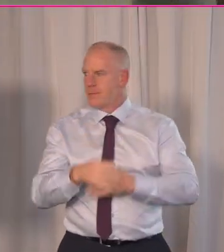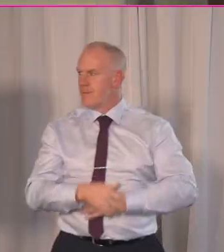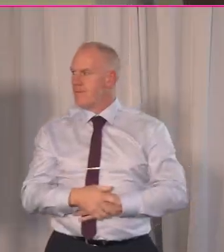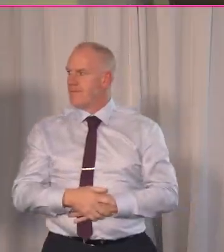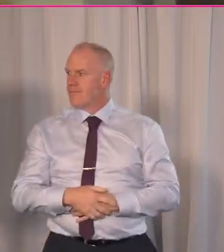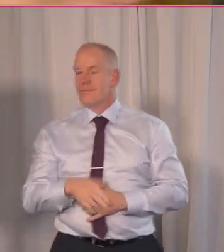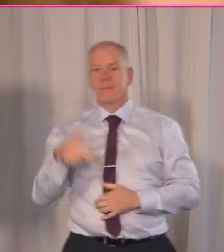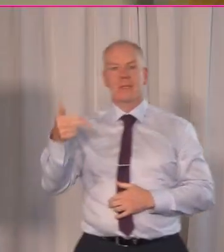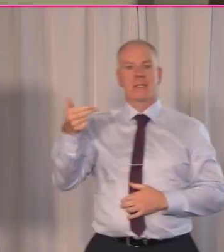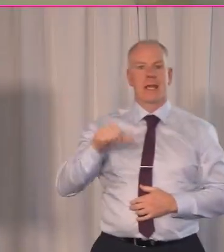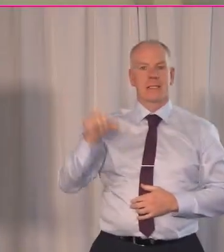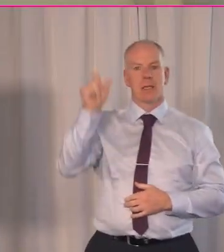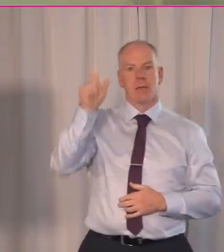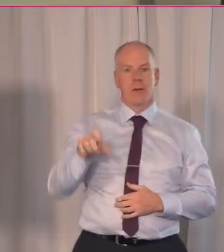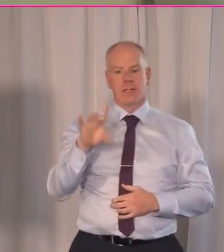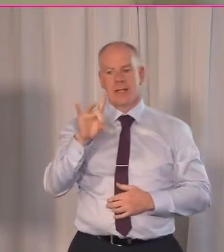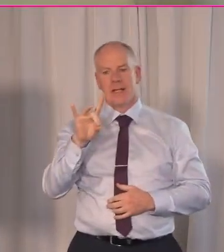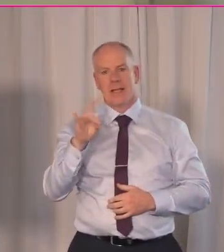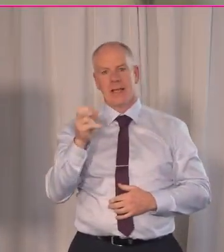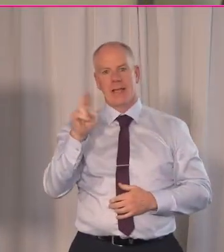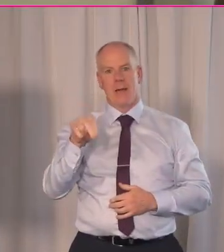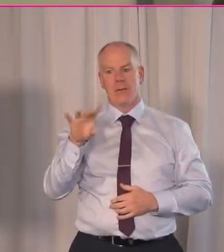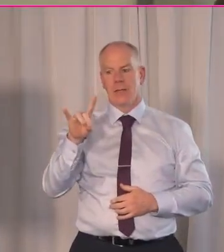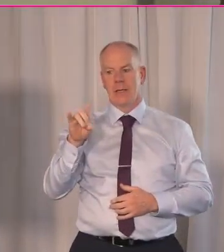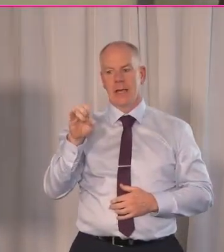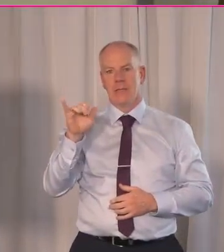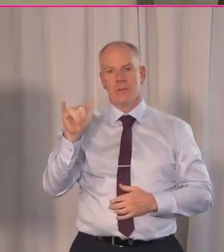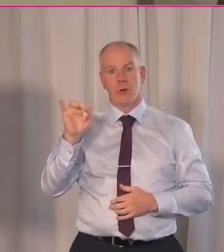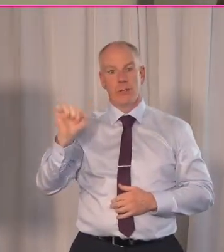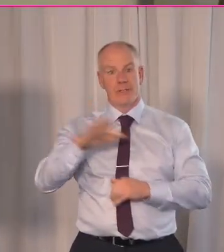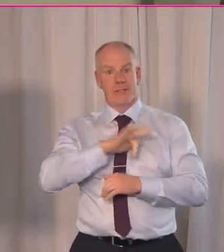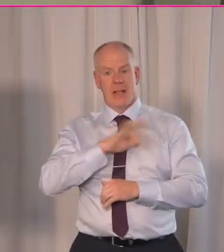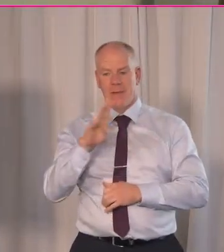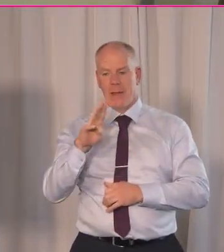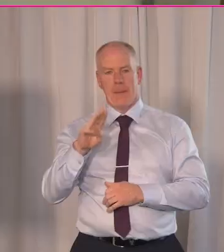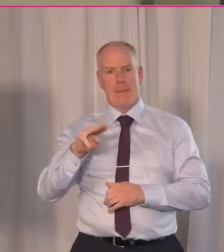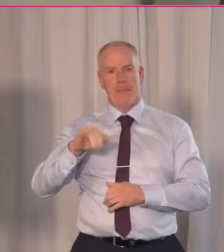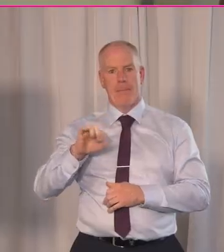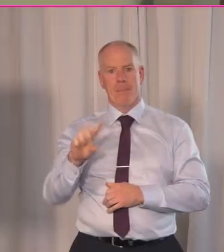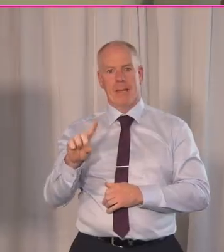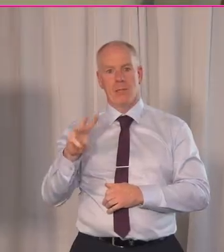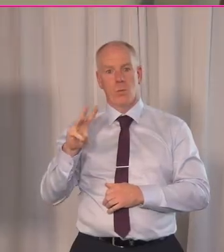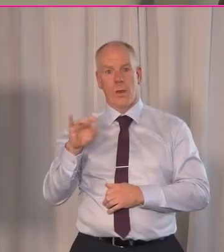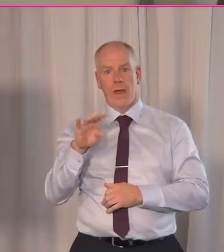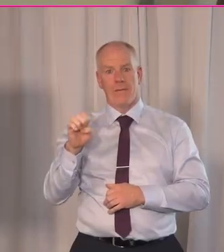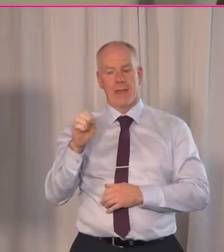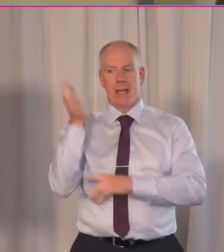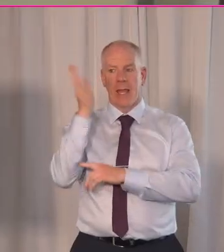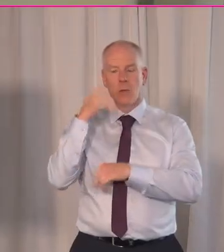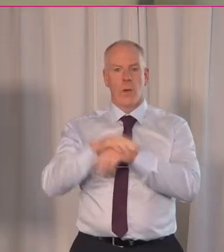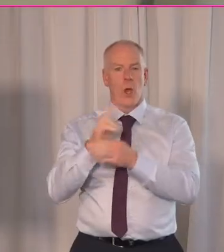Our next speaker is Karen Henry. Karen is a midwife and a lecturer at the University of